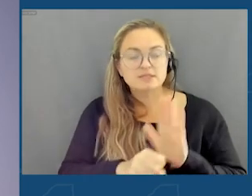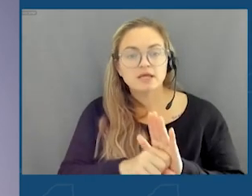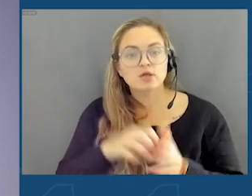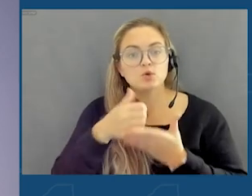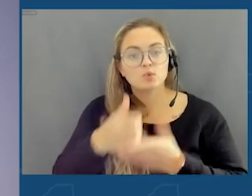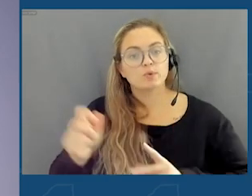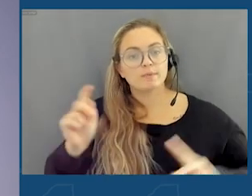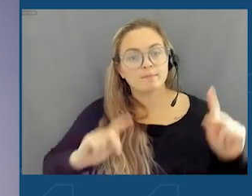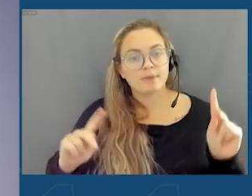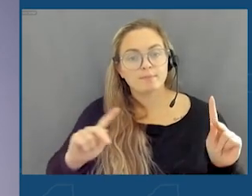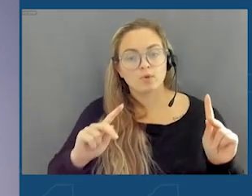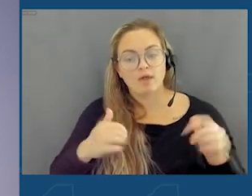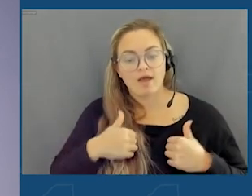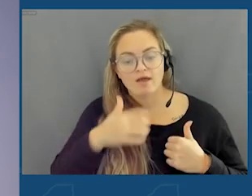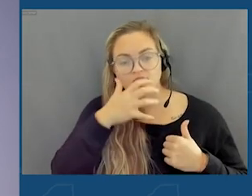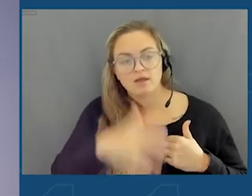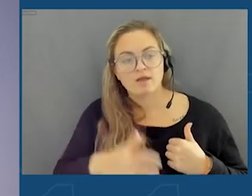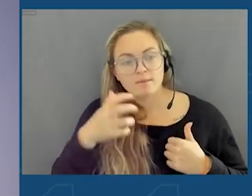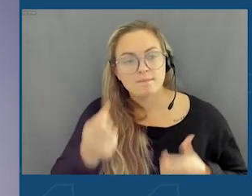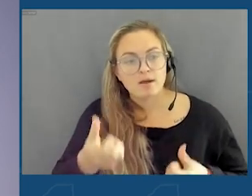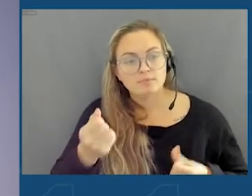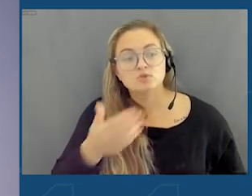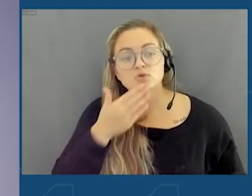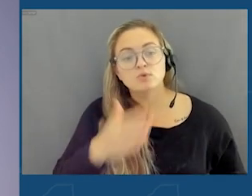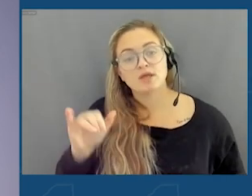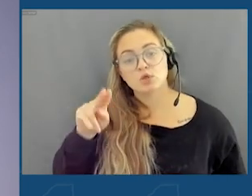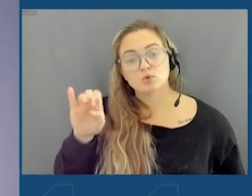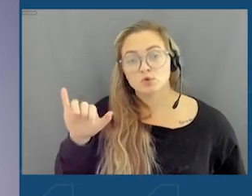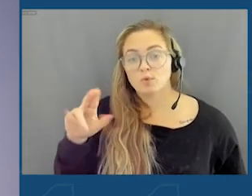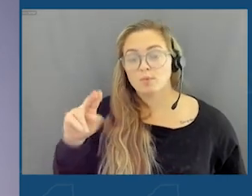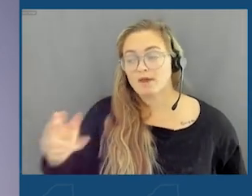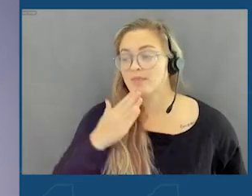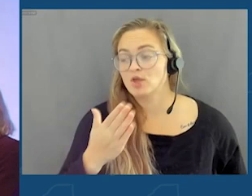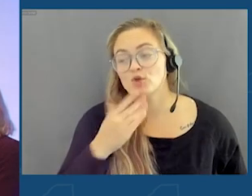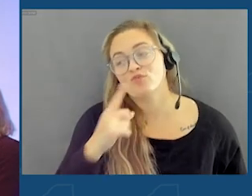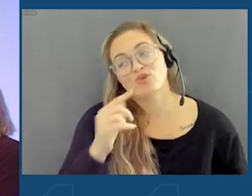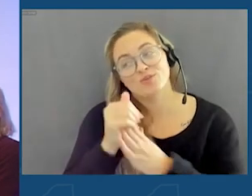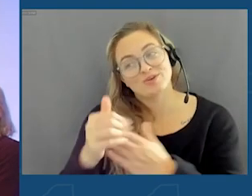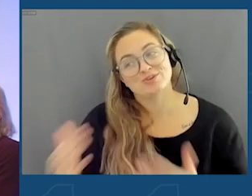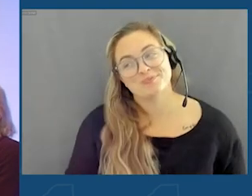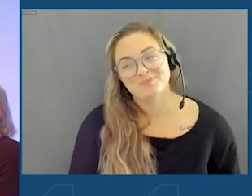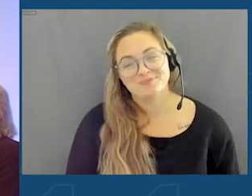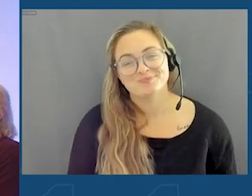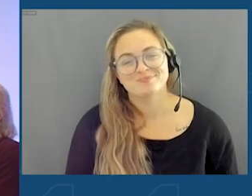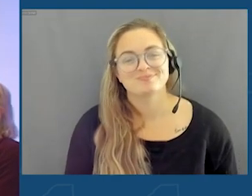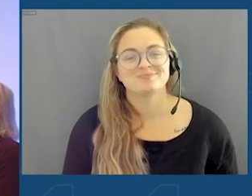people get heat pumps. Thank you, Joe Biden, and thank you all for your leadership.